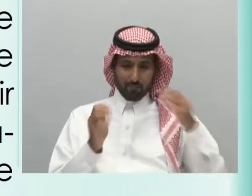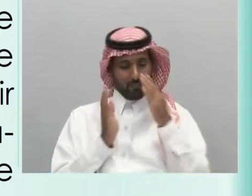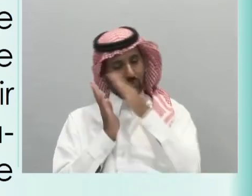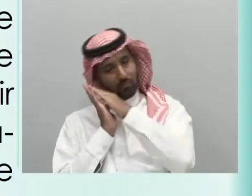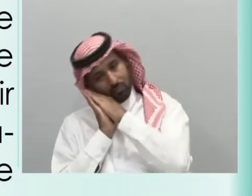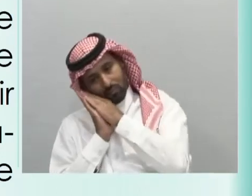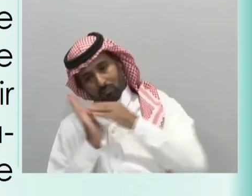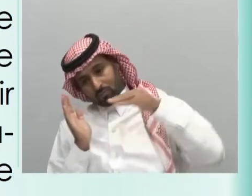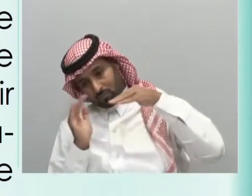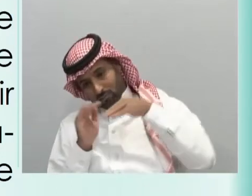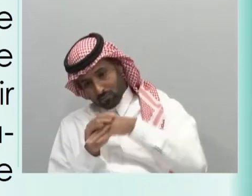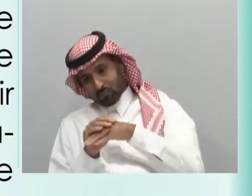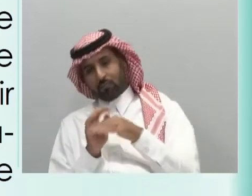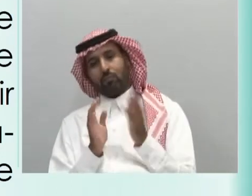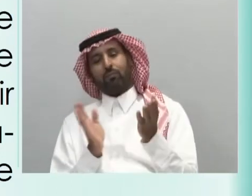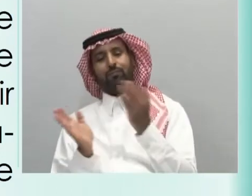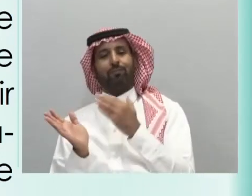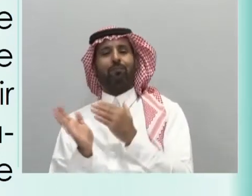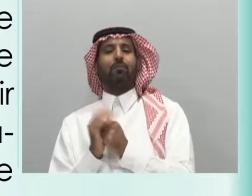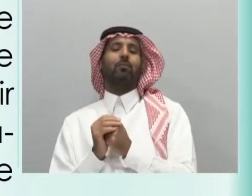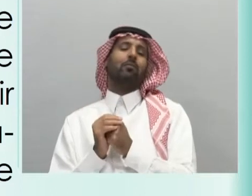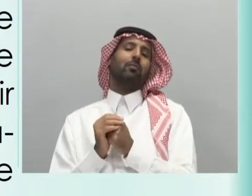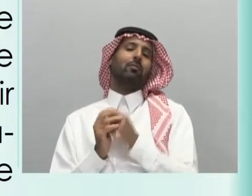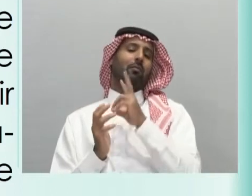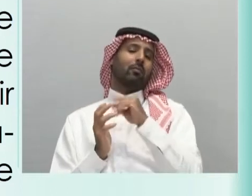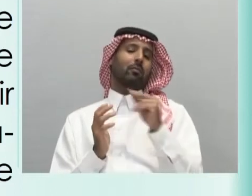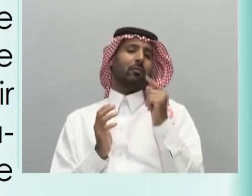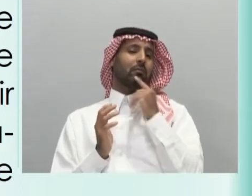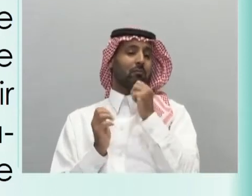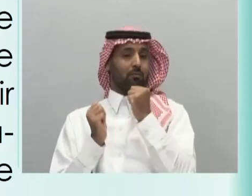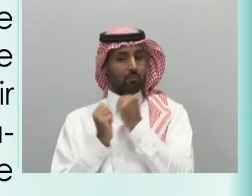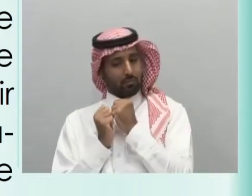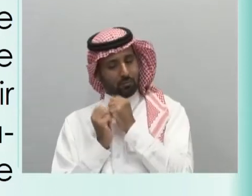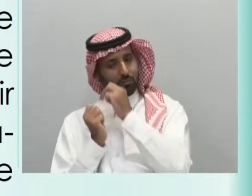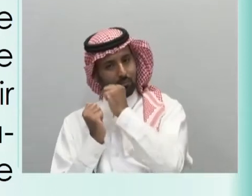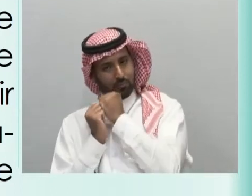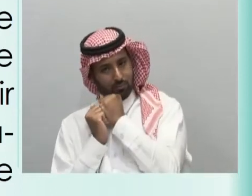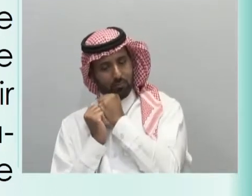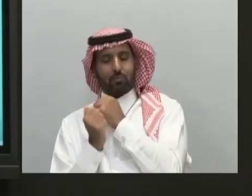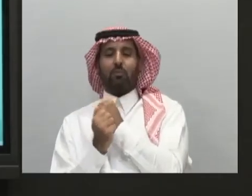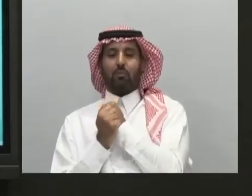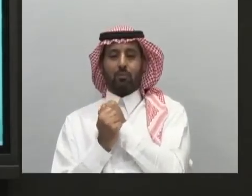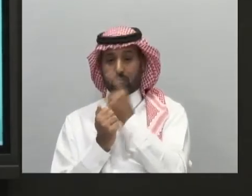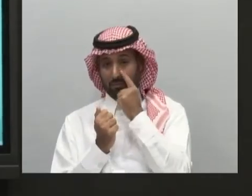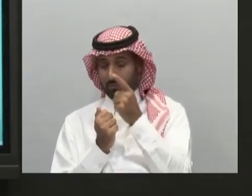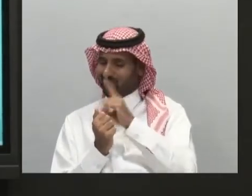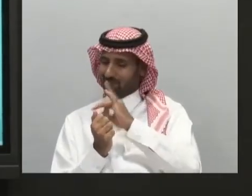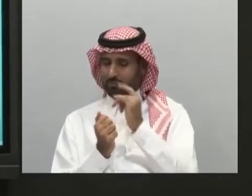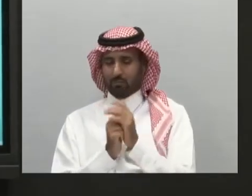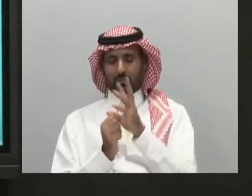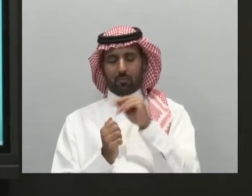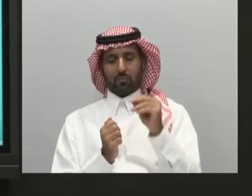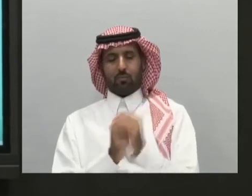need as it is described here, cozy. Cozy, what's the meaning of cozy? It means warm,